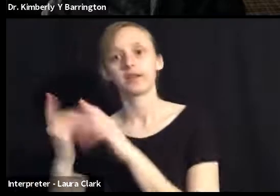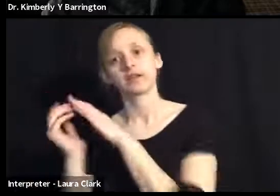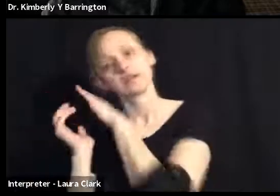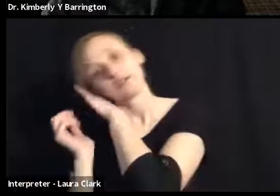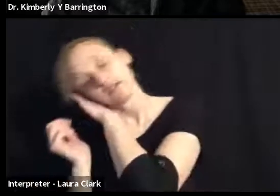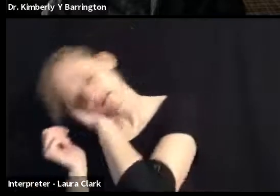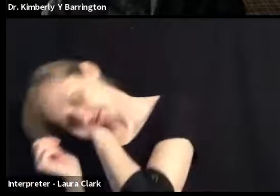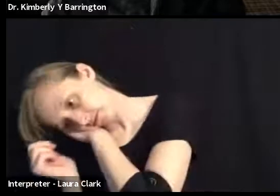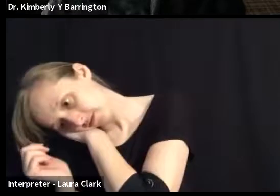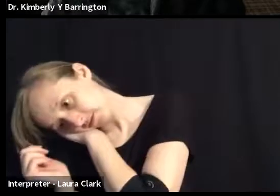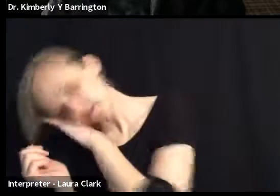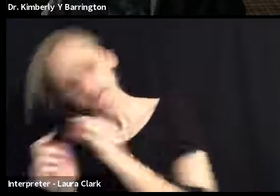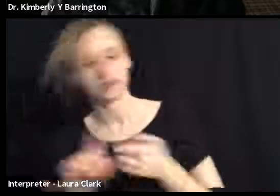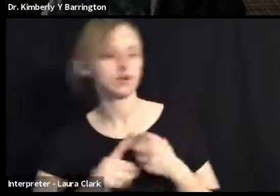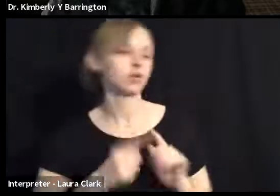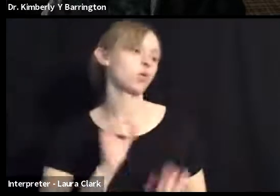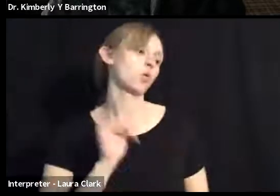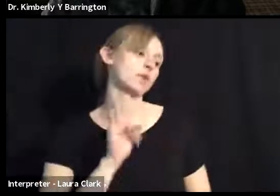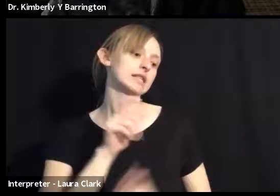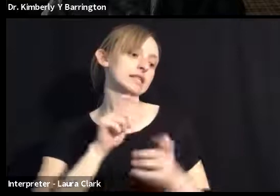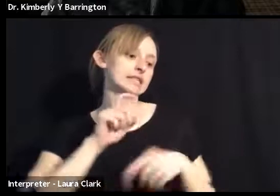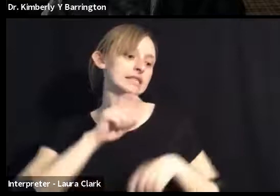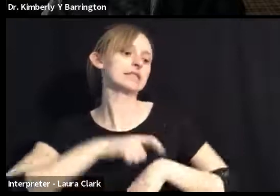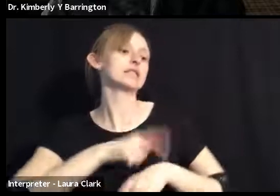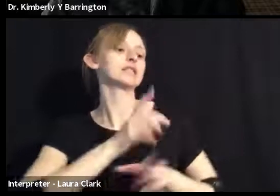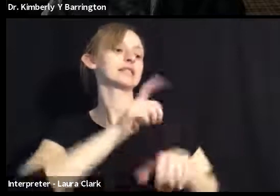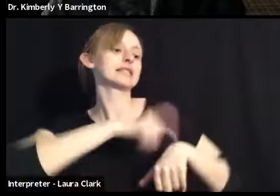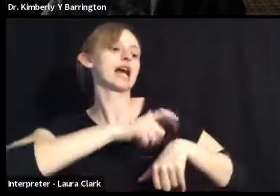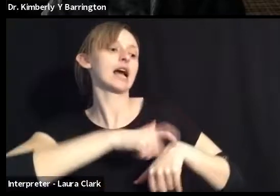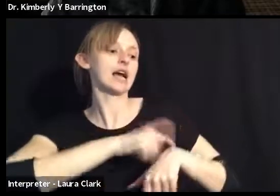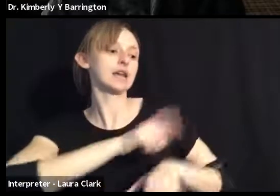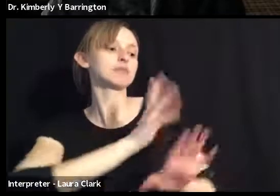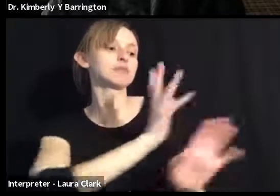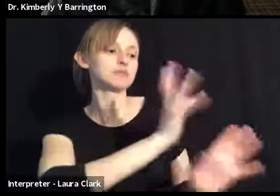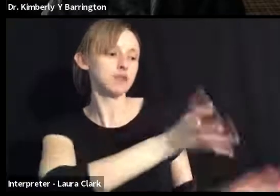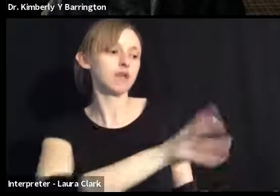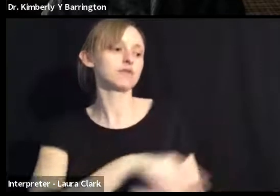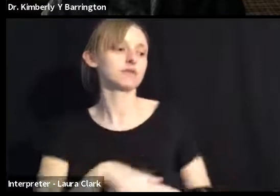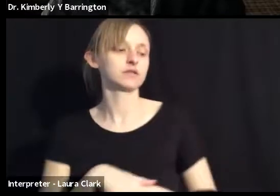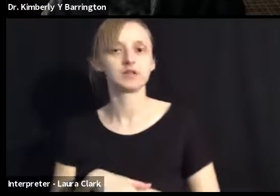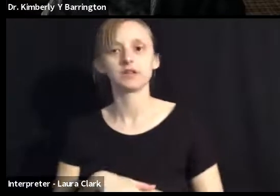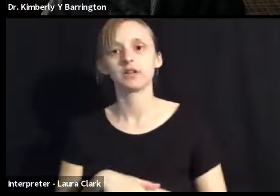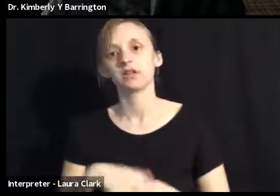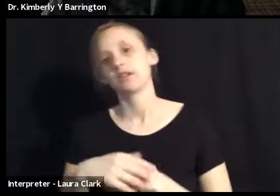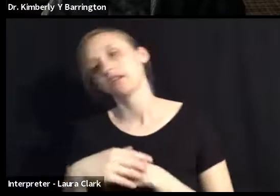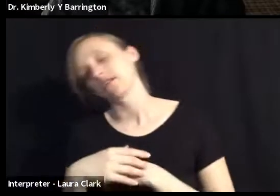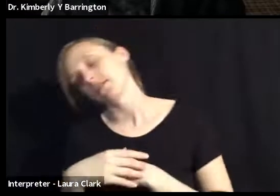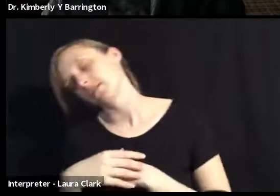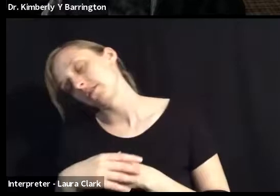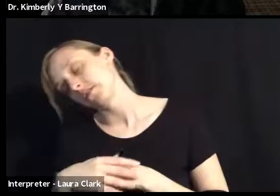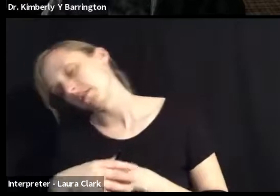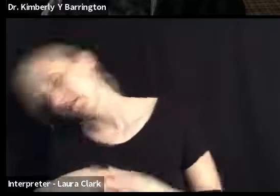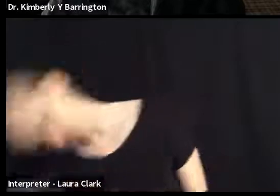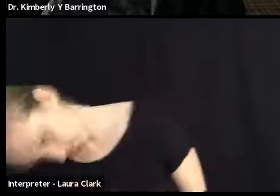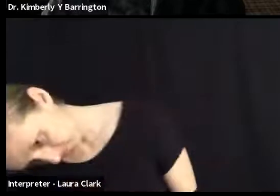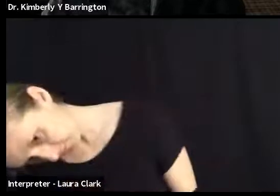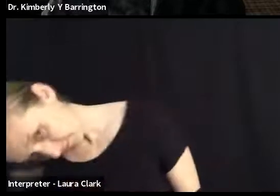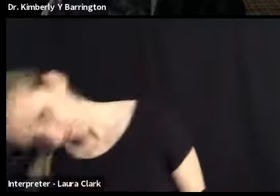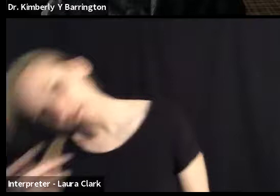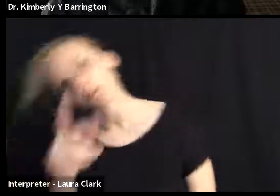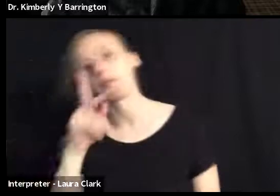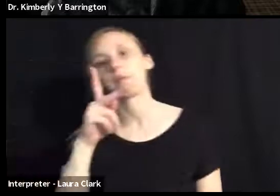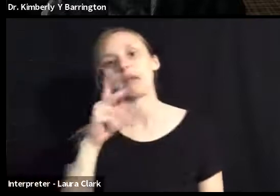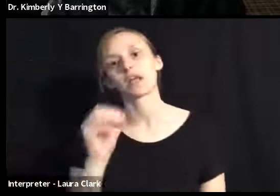she needs this moment. So she wasn't going to bother me. But in that moment, I literally fainted in her arms. And